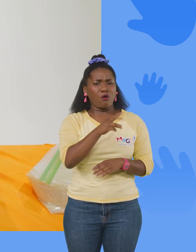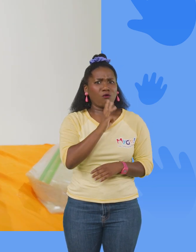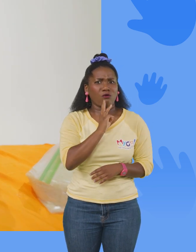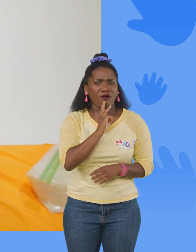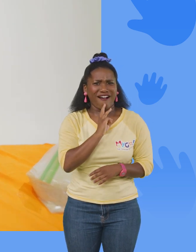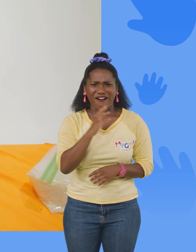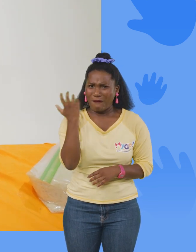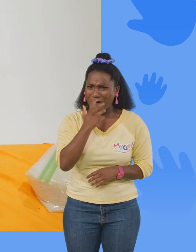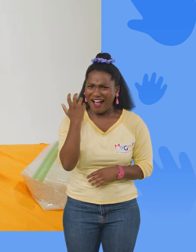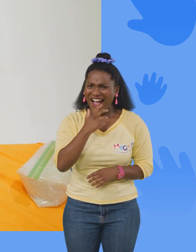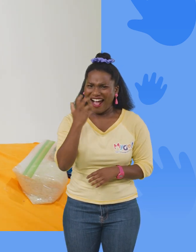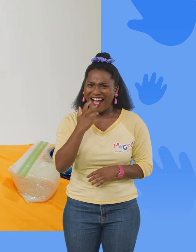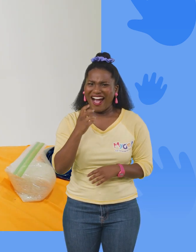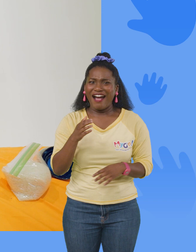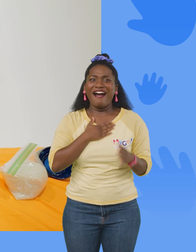water. Whoa,